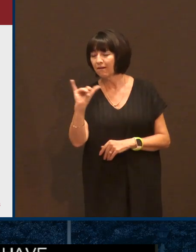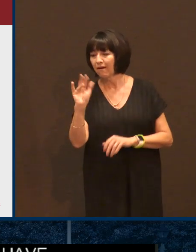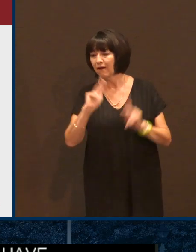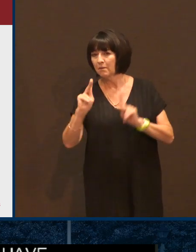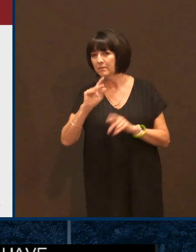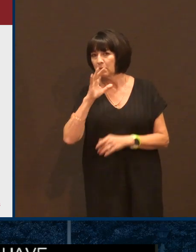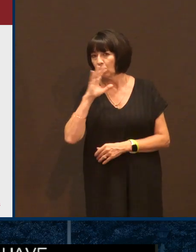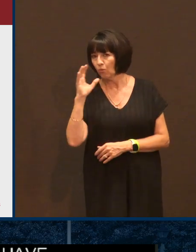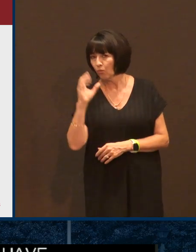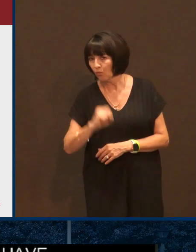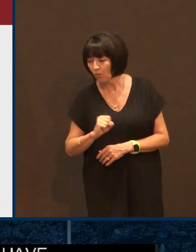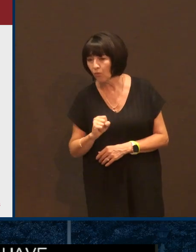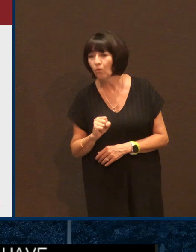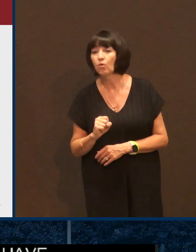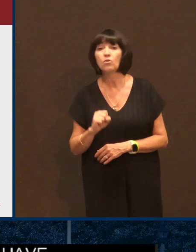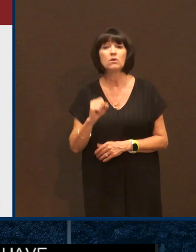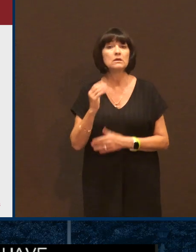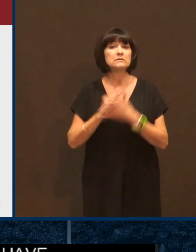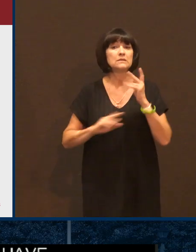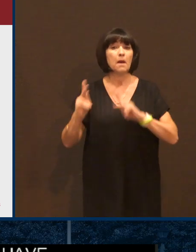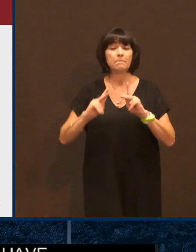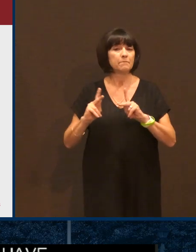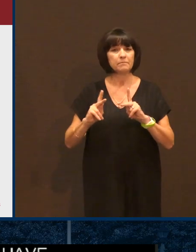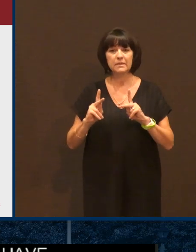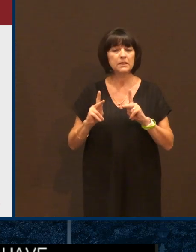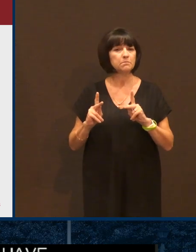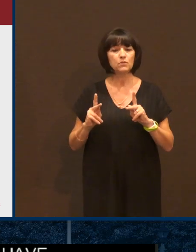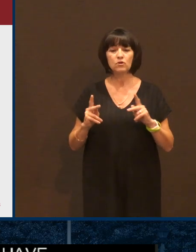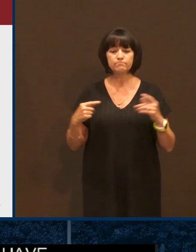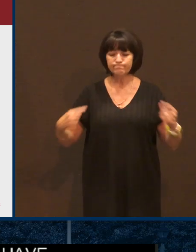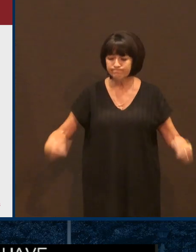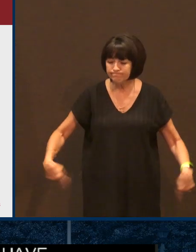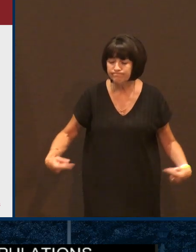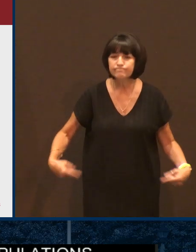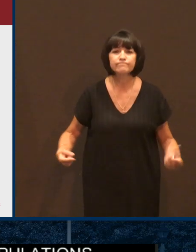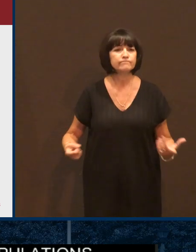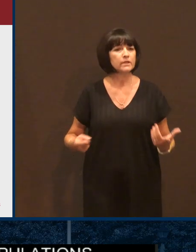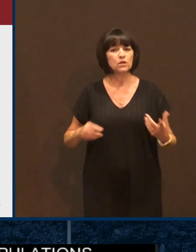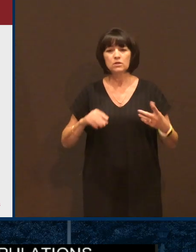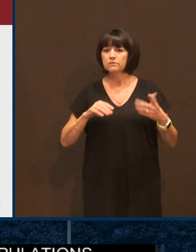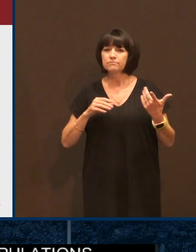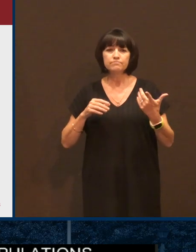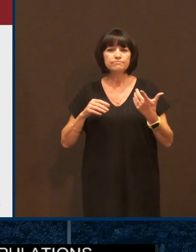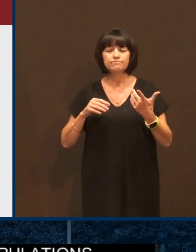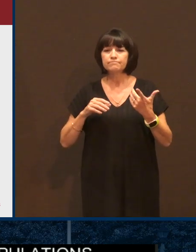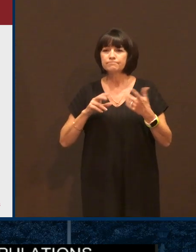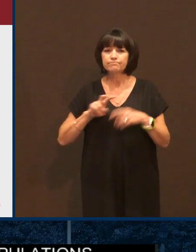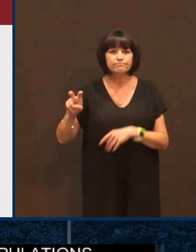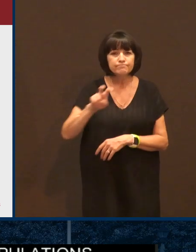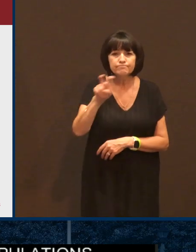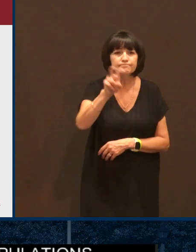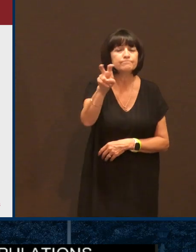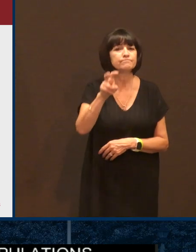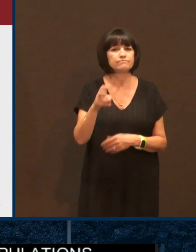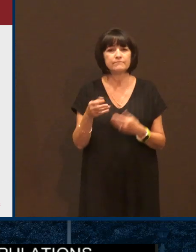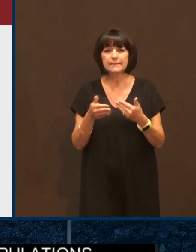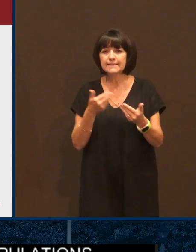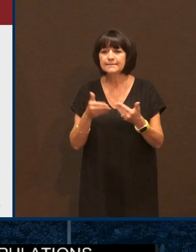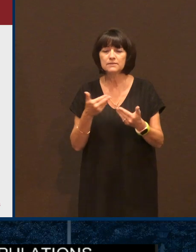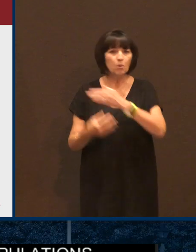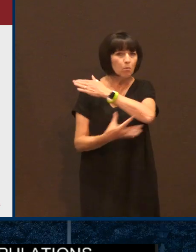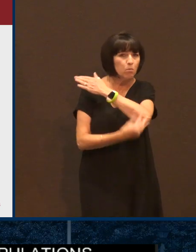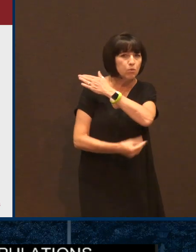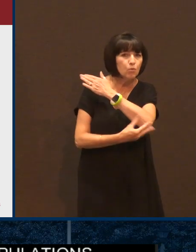may have mobility concerns, or individuals in low income or minority populations.